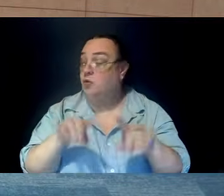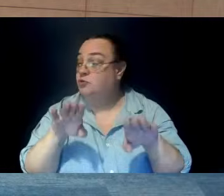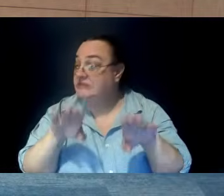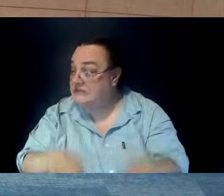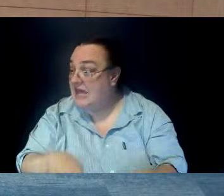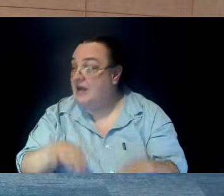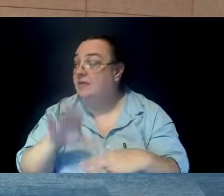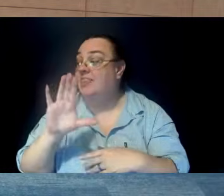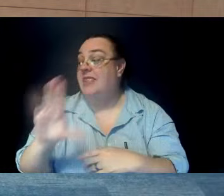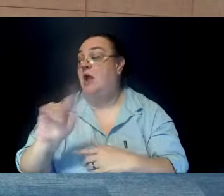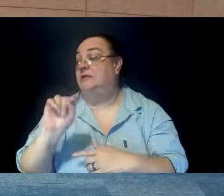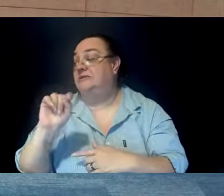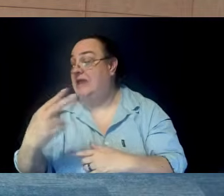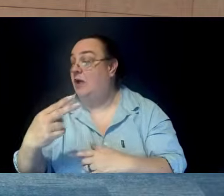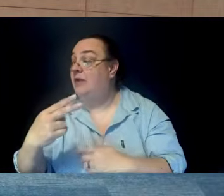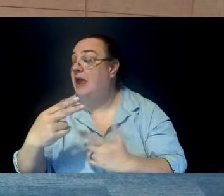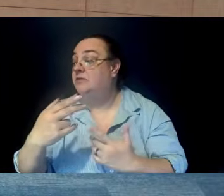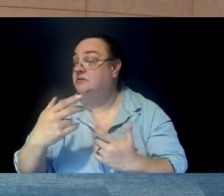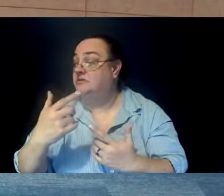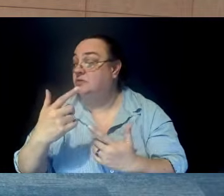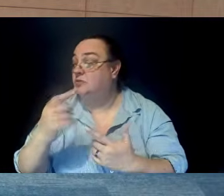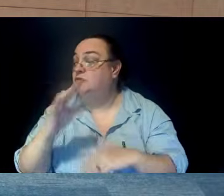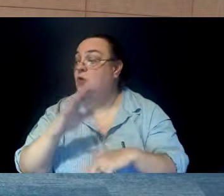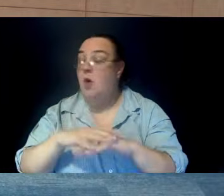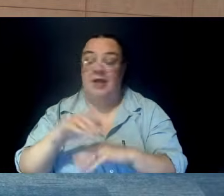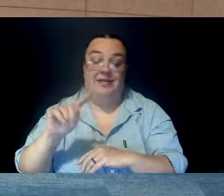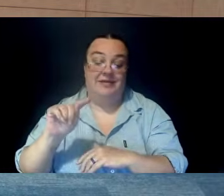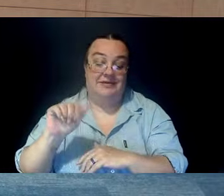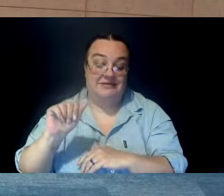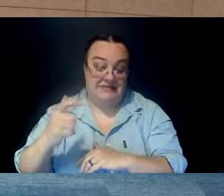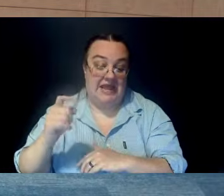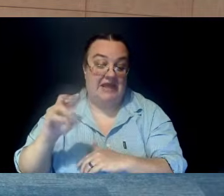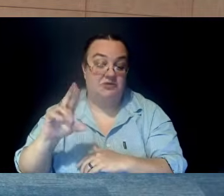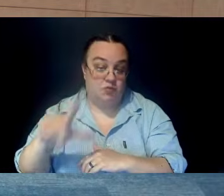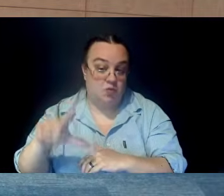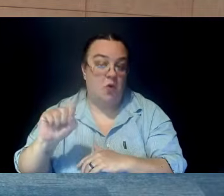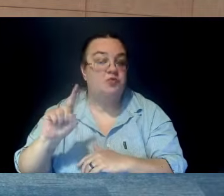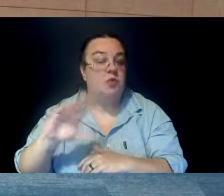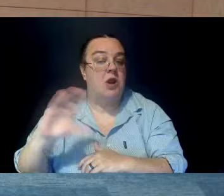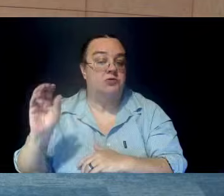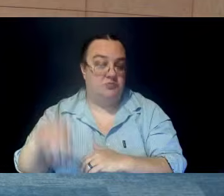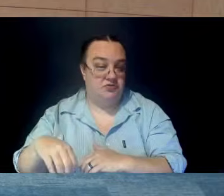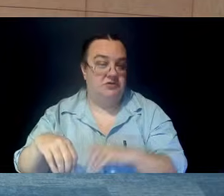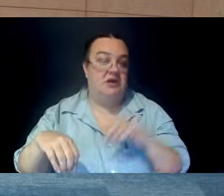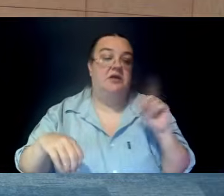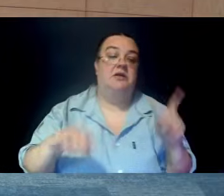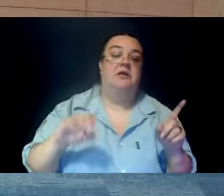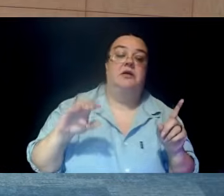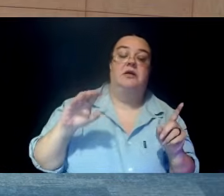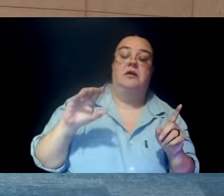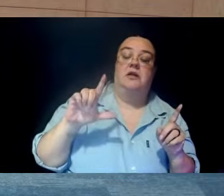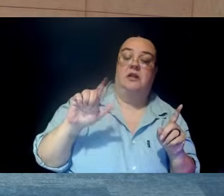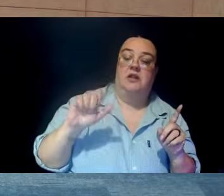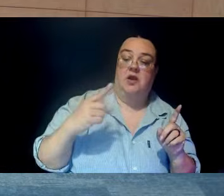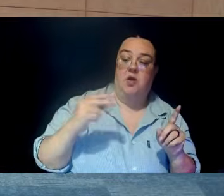townhouse goes on the tax rolls 100%. And that 15 years obviously doesn't start until someone's living there.